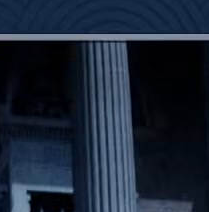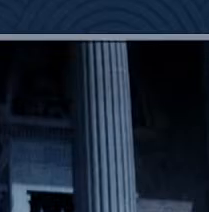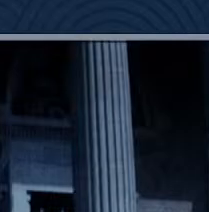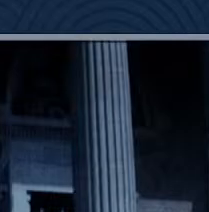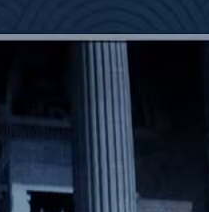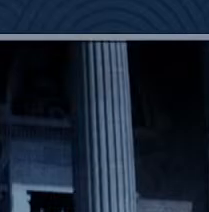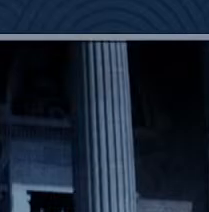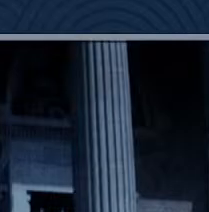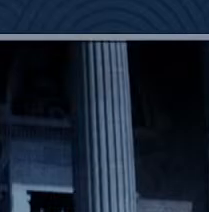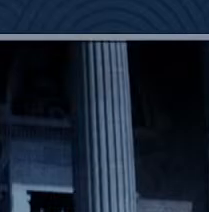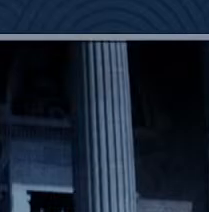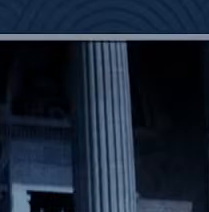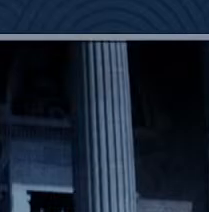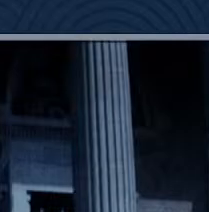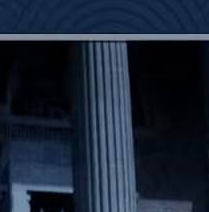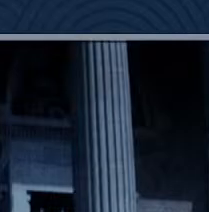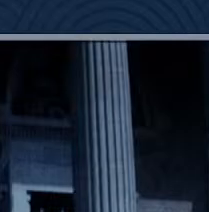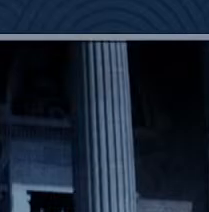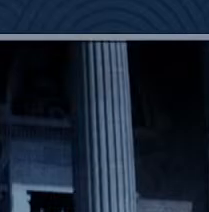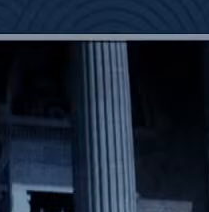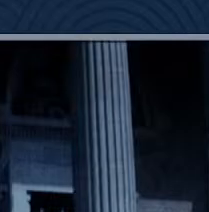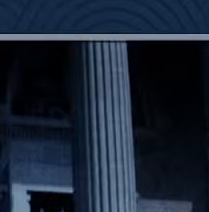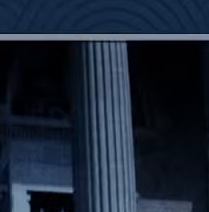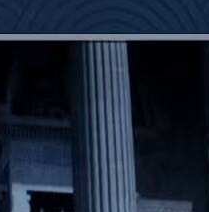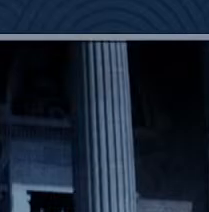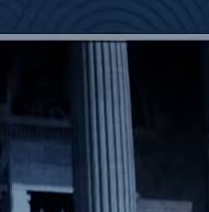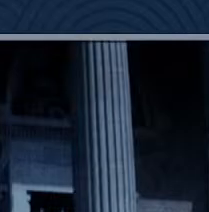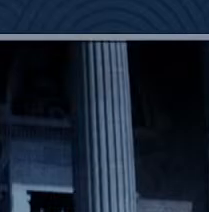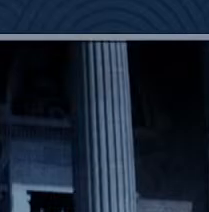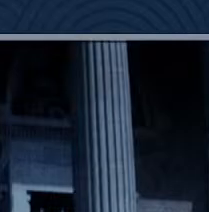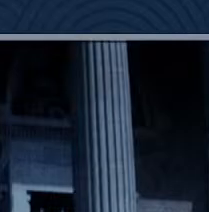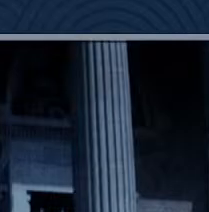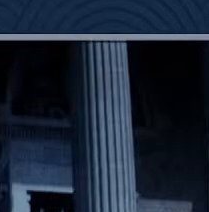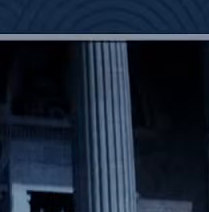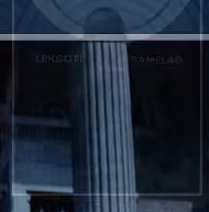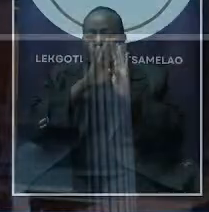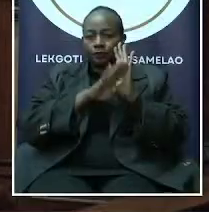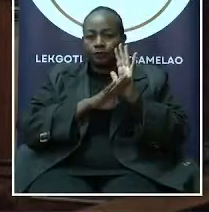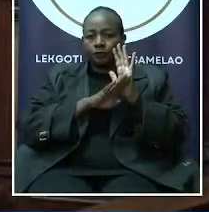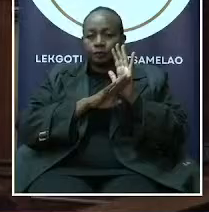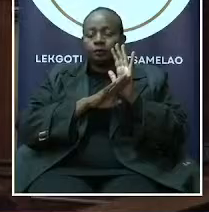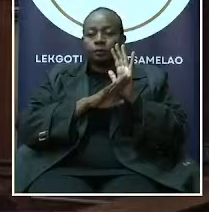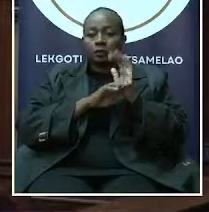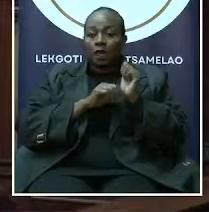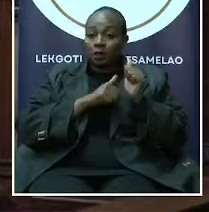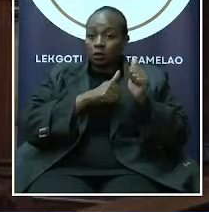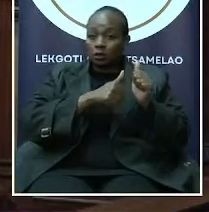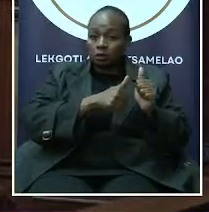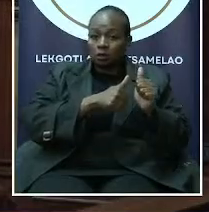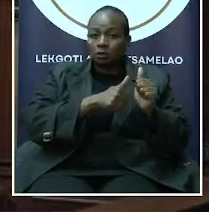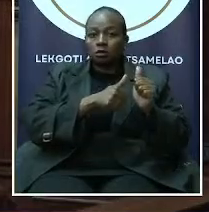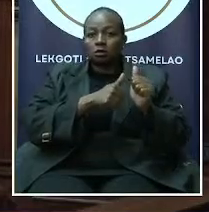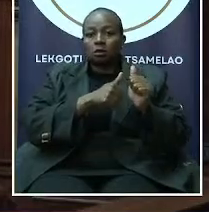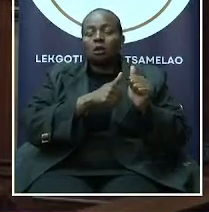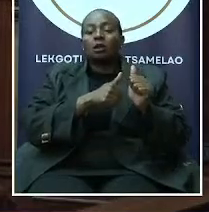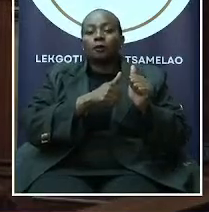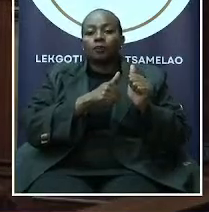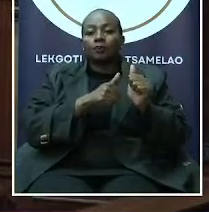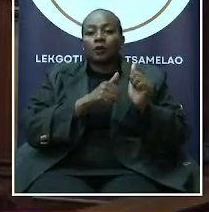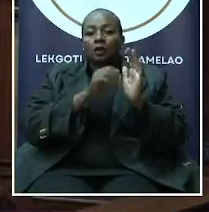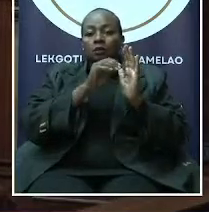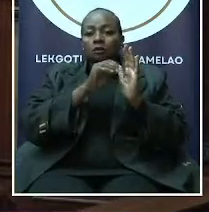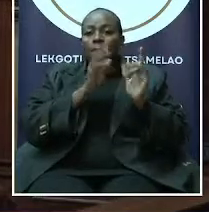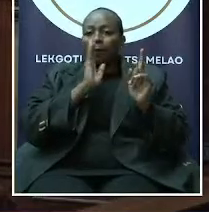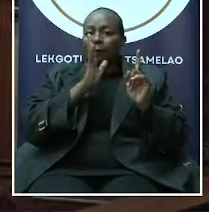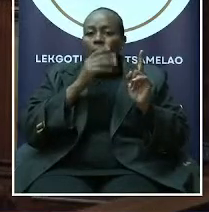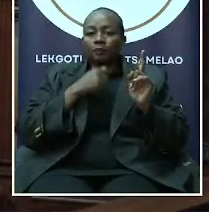House. I hereby move on the following motion for urgent consideration and adoption by the House. The motion titled